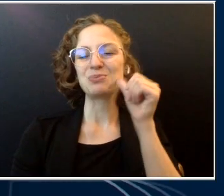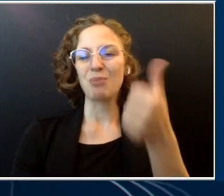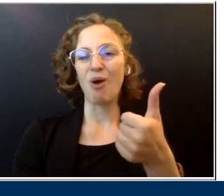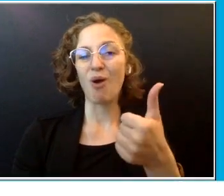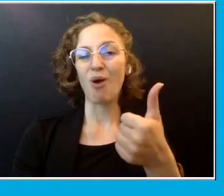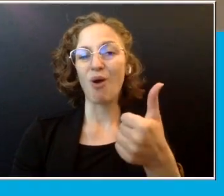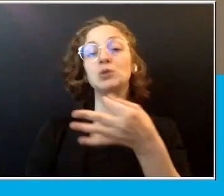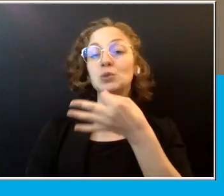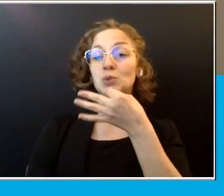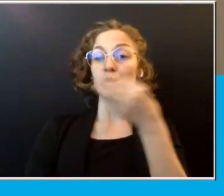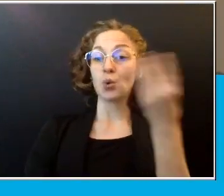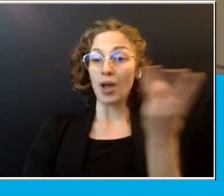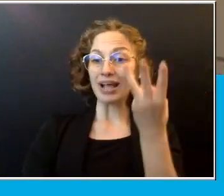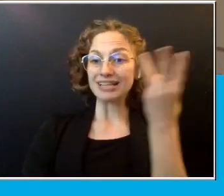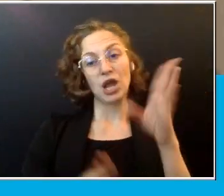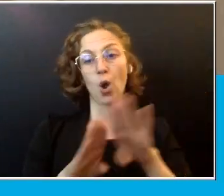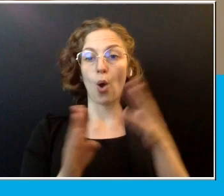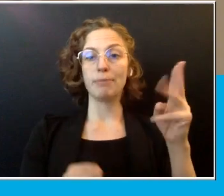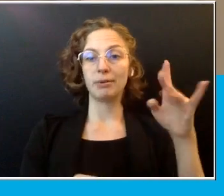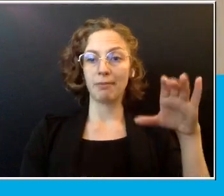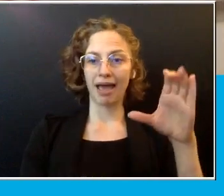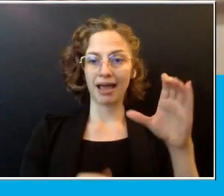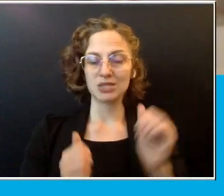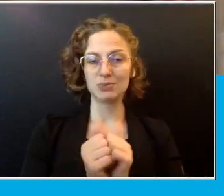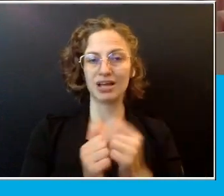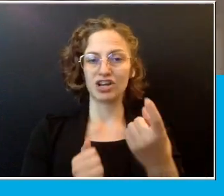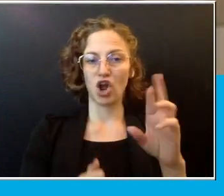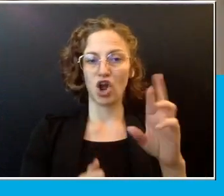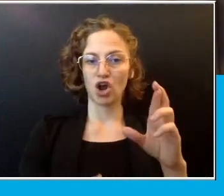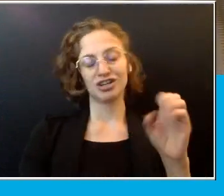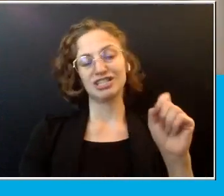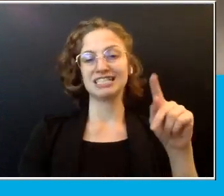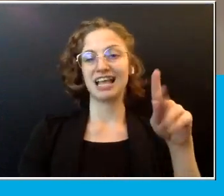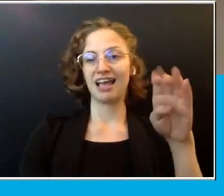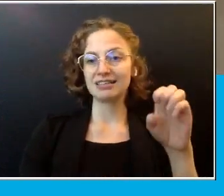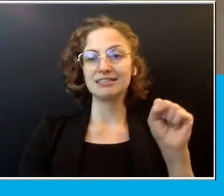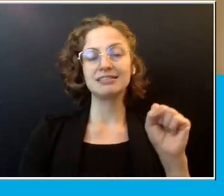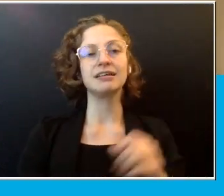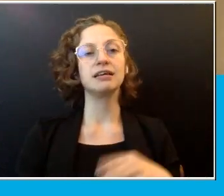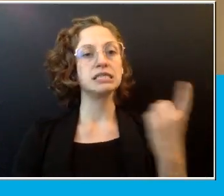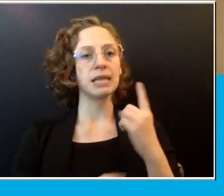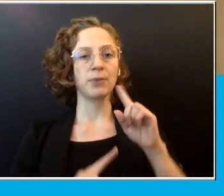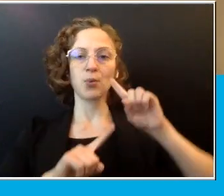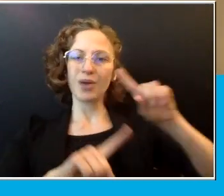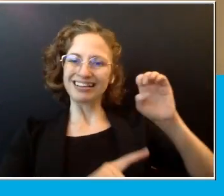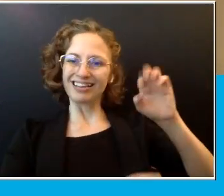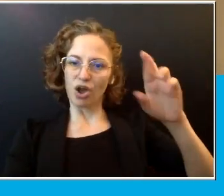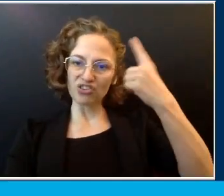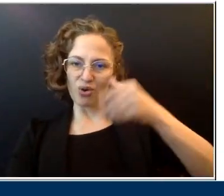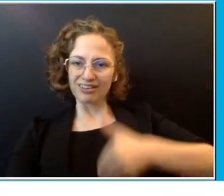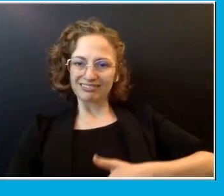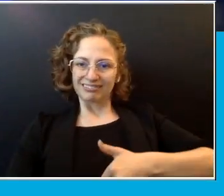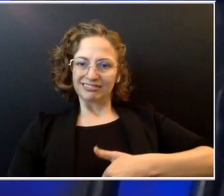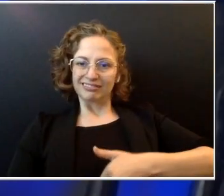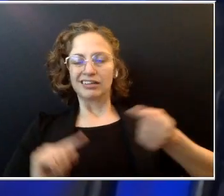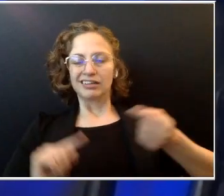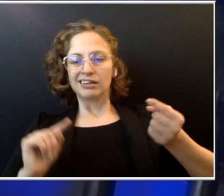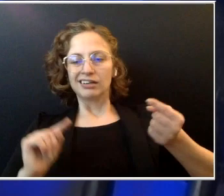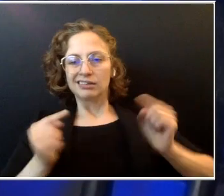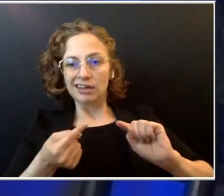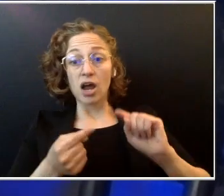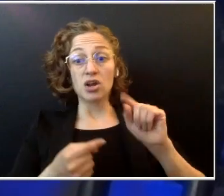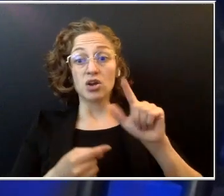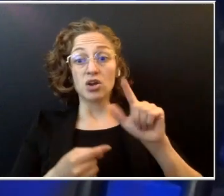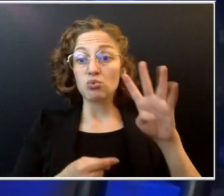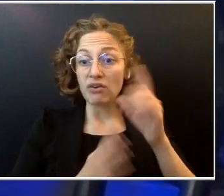Dr. Stites. He went to the ER for a stomach ache, and 24 hours later, he was admitted for emergency surgery. I'm Alexis Del